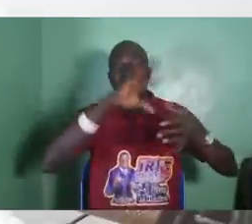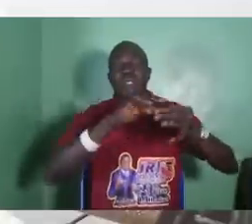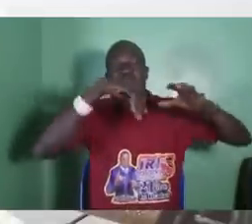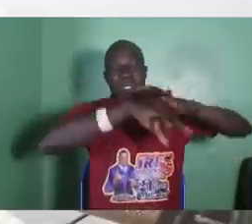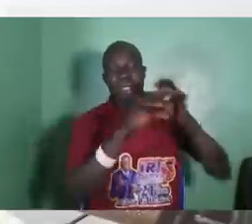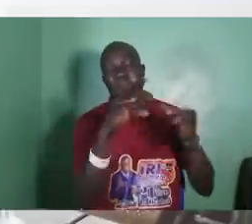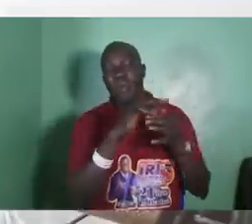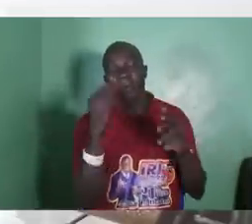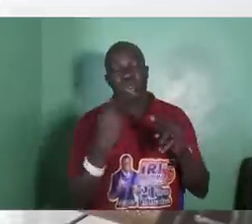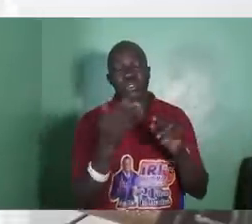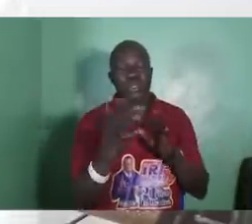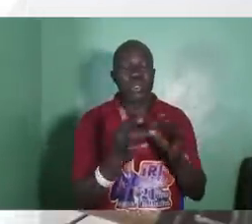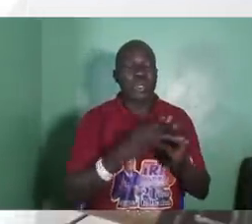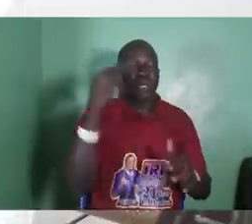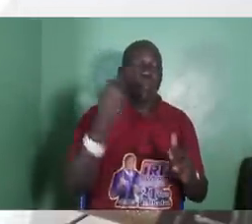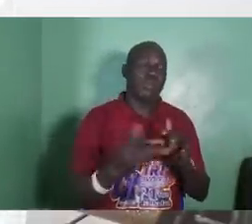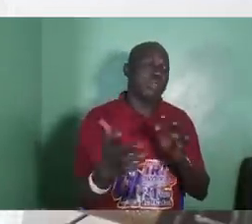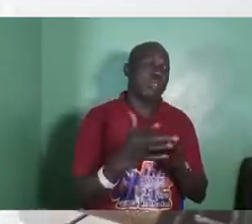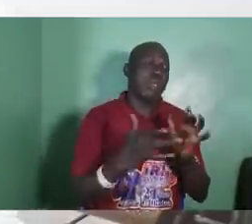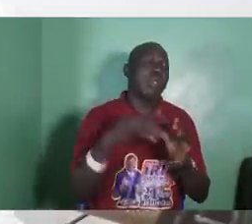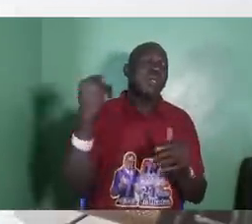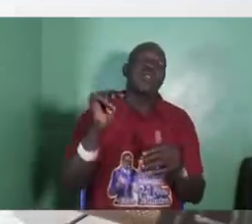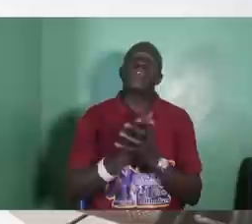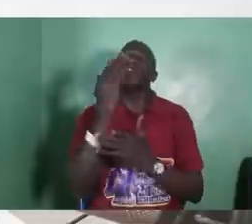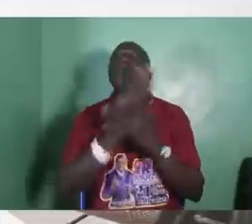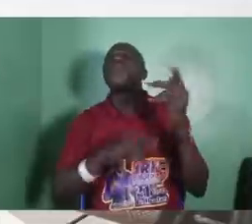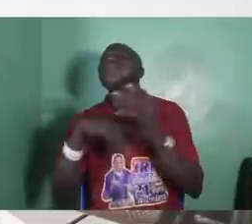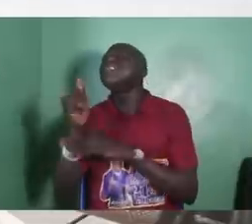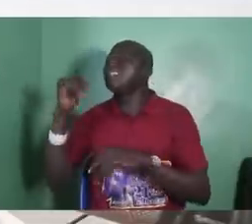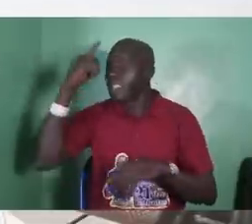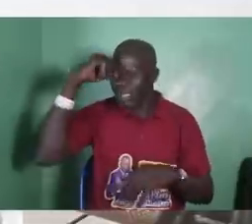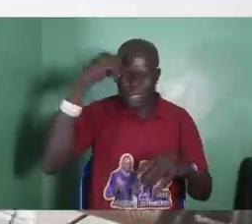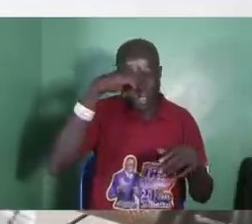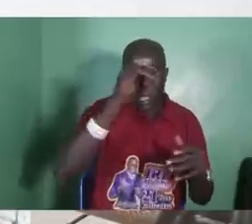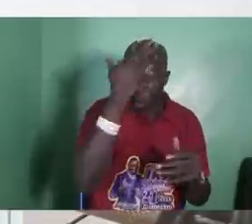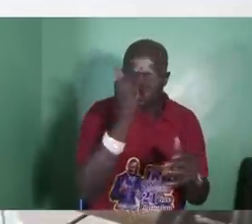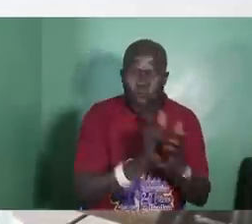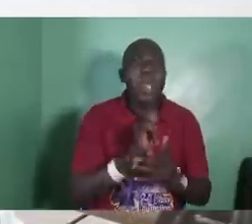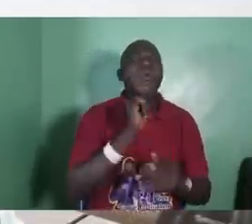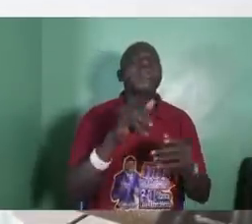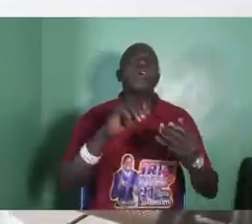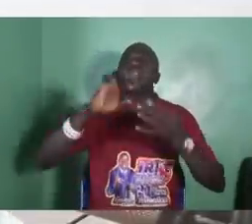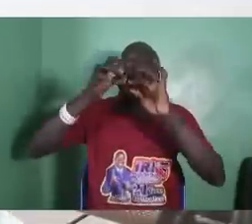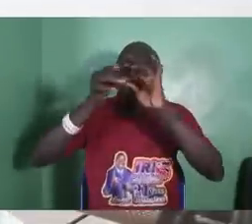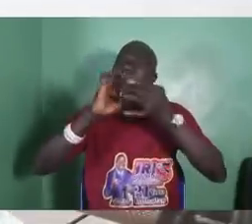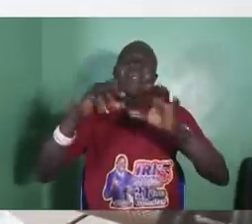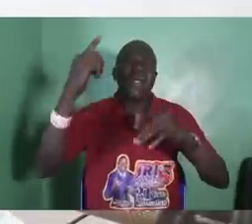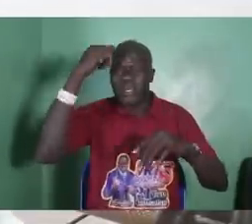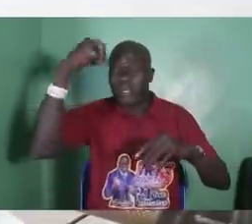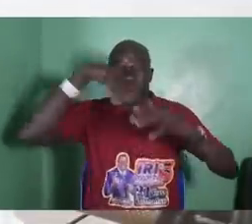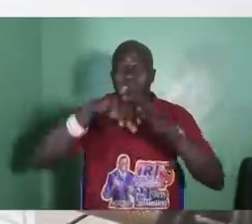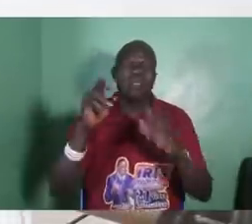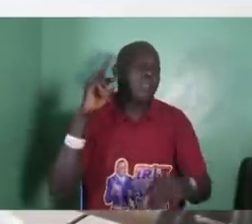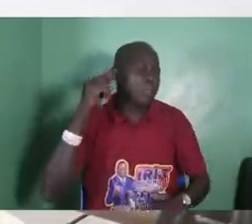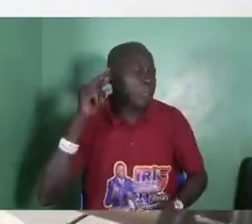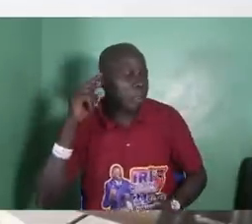free. In the name of Jesus. And Liagafa. In the name of Jesus. I want to hear because of my daddy. Some chits all with that. And they want to our two man. Some interprets in dreams